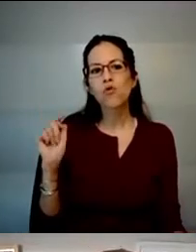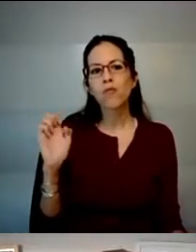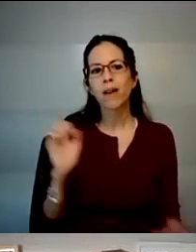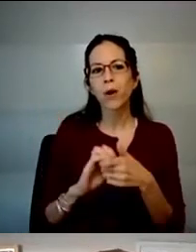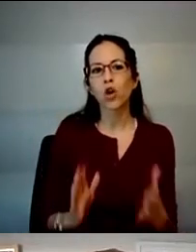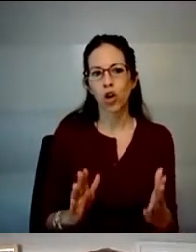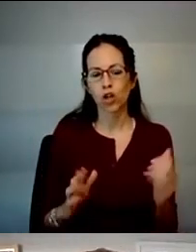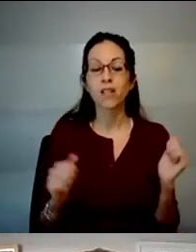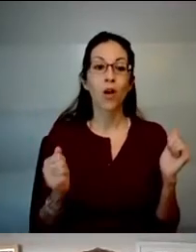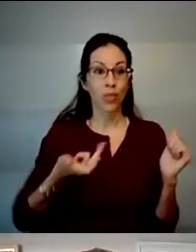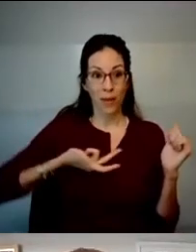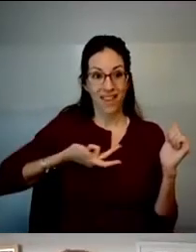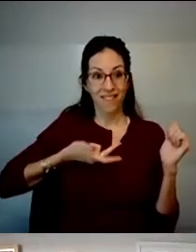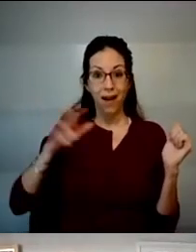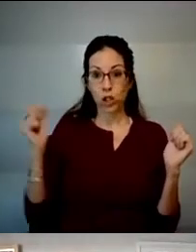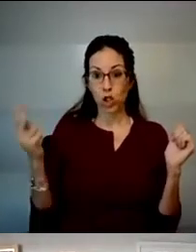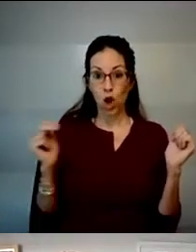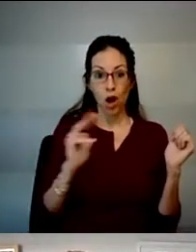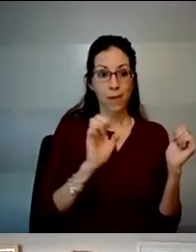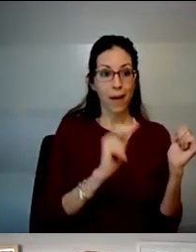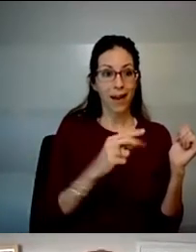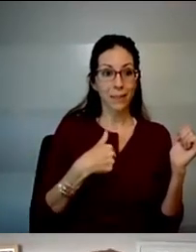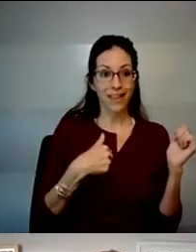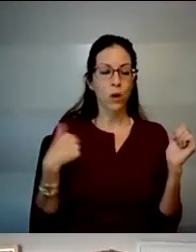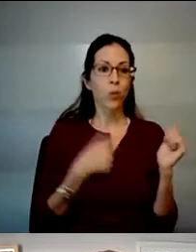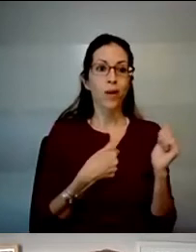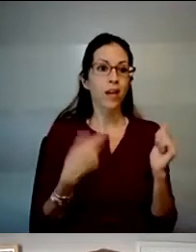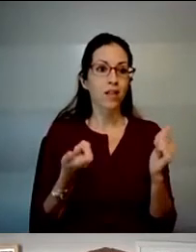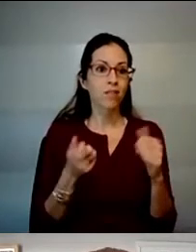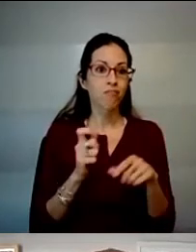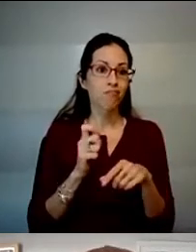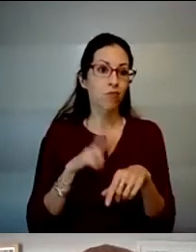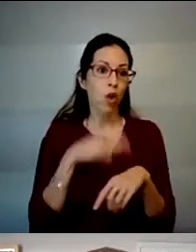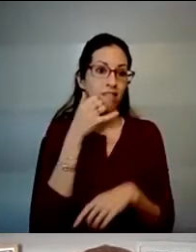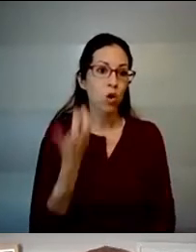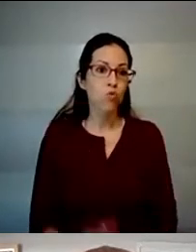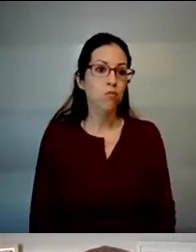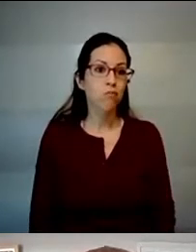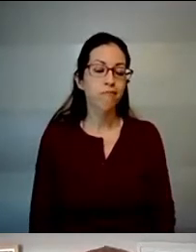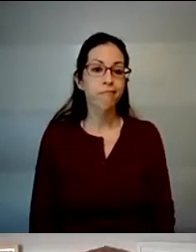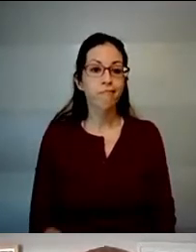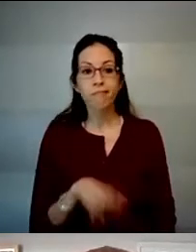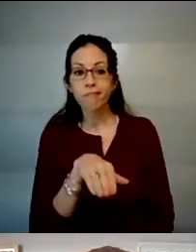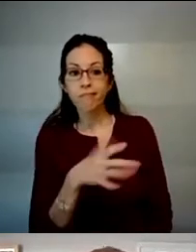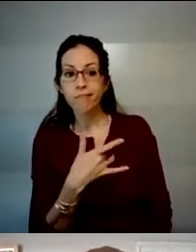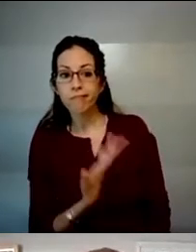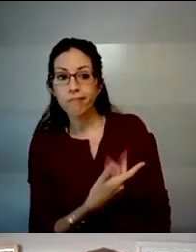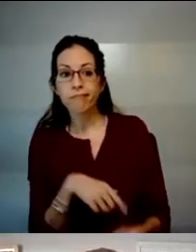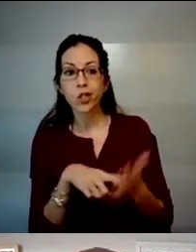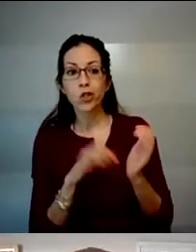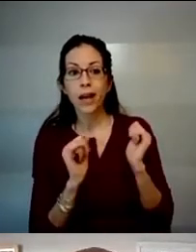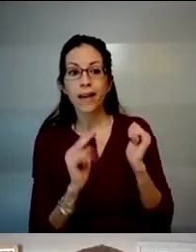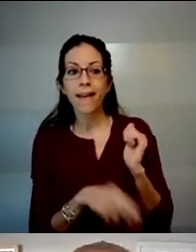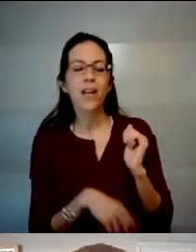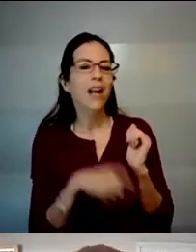three of us, Sean, Megan, and I were kind of just on the phones, just checking in, you know, not asking for